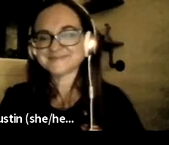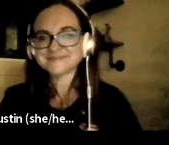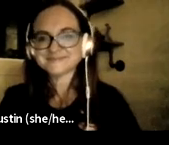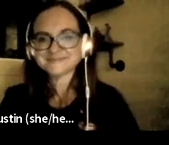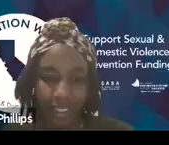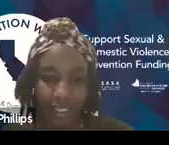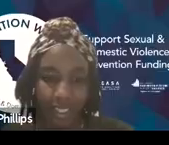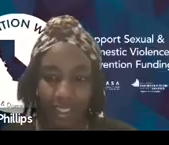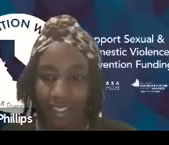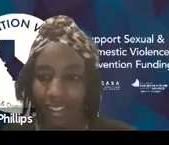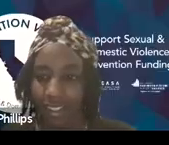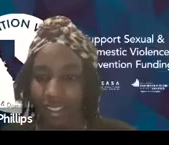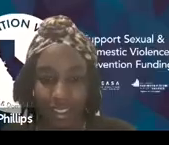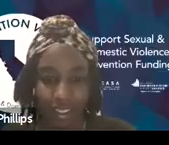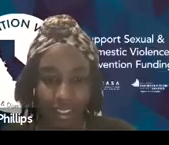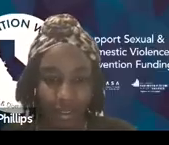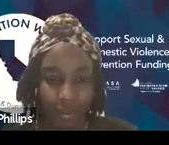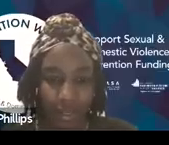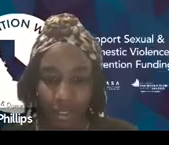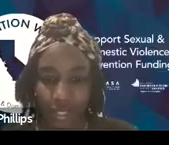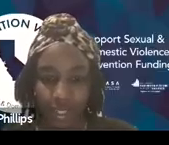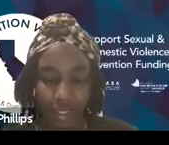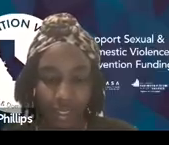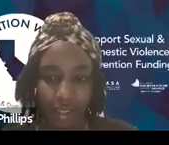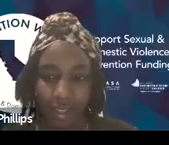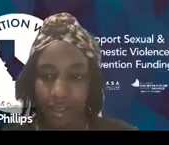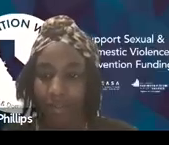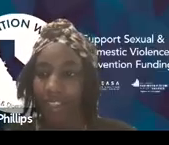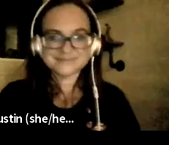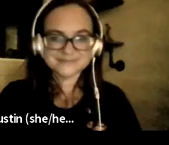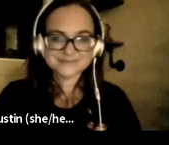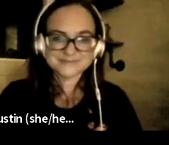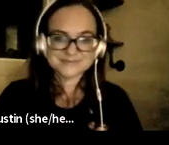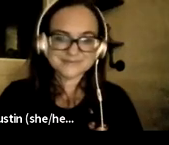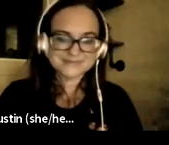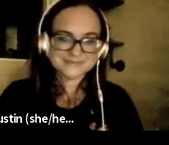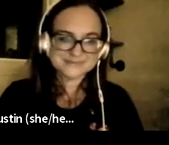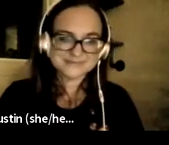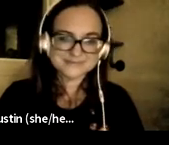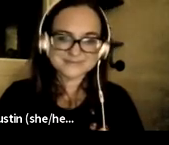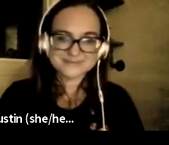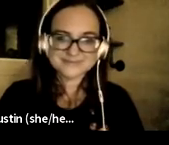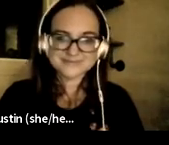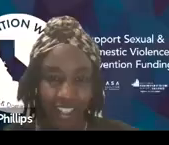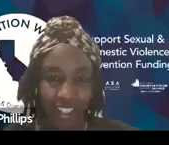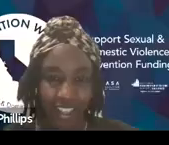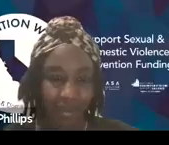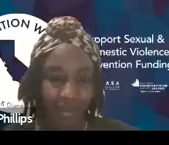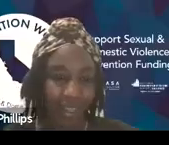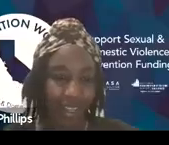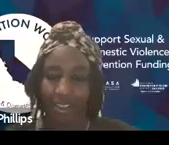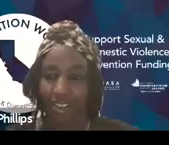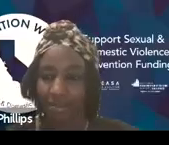Thank you, Emily. Thank you, everyone, for joining us. It is now 11:30 your